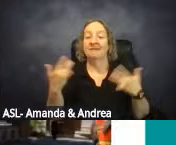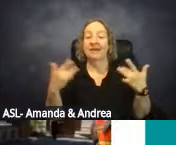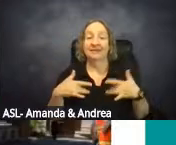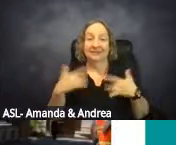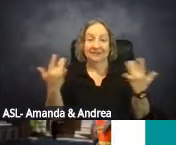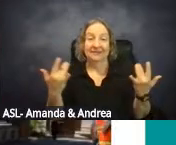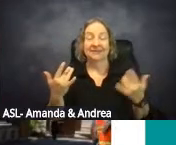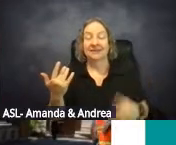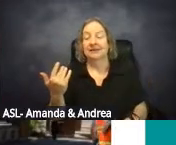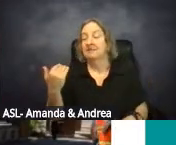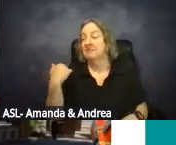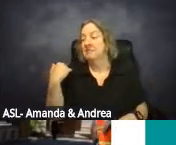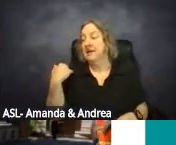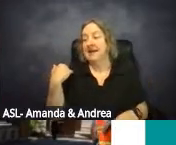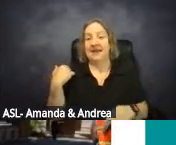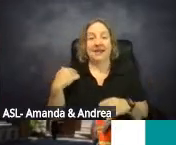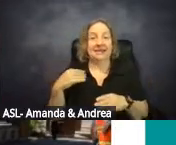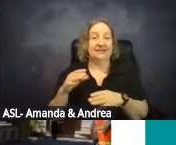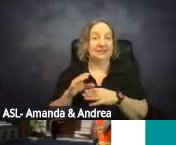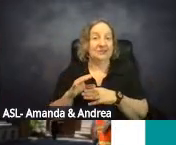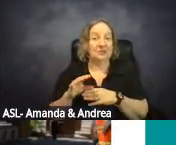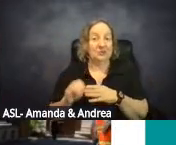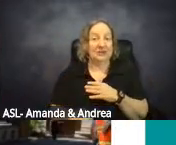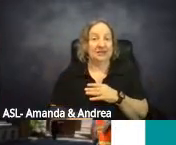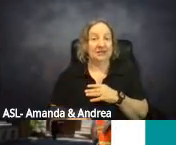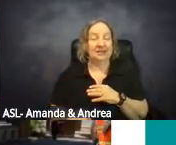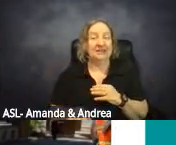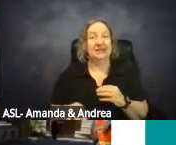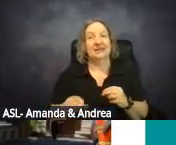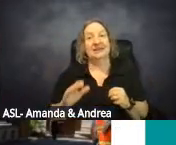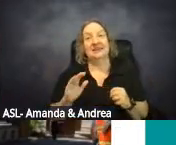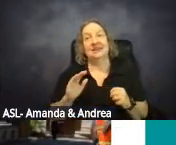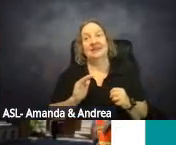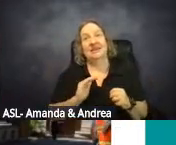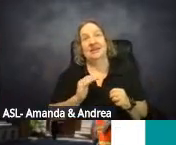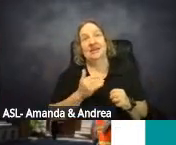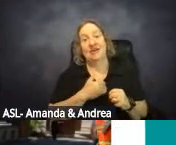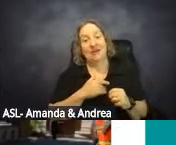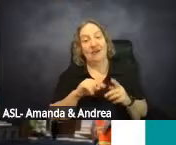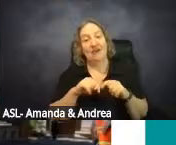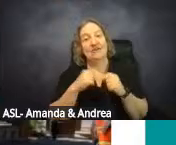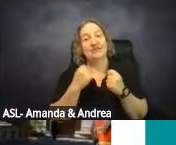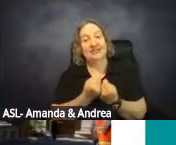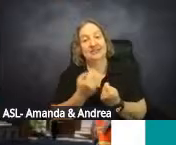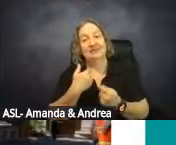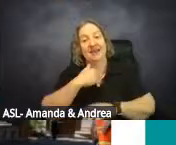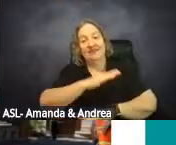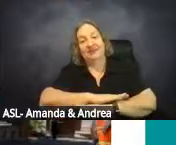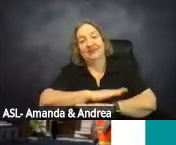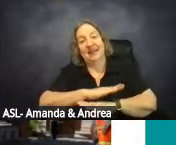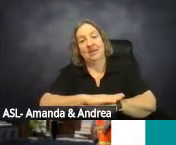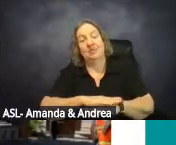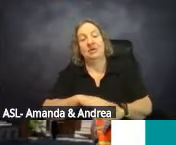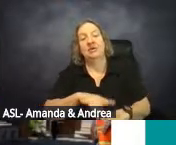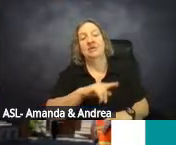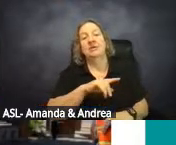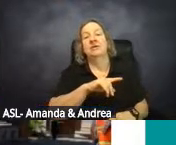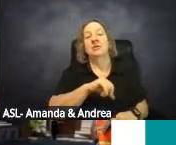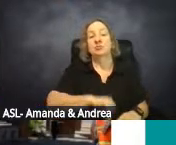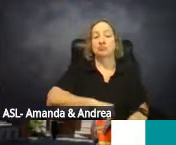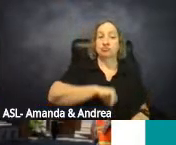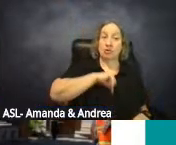This past weekend, our team had a table at the Pride and the